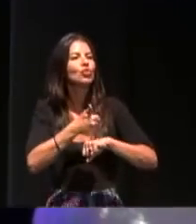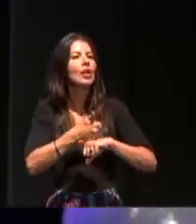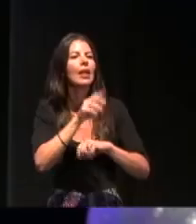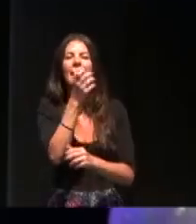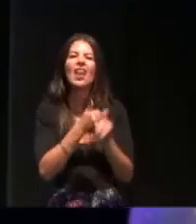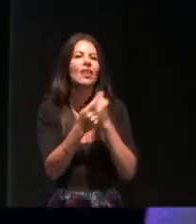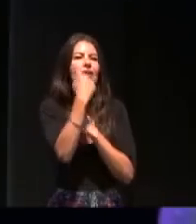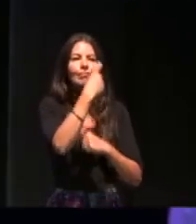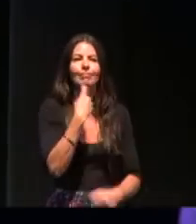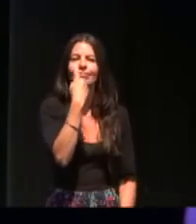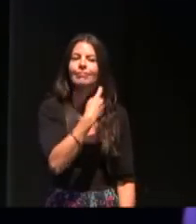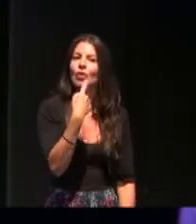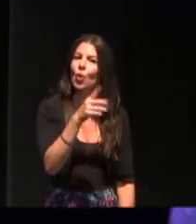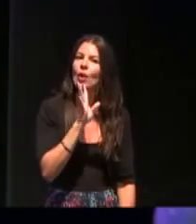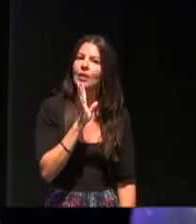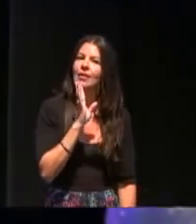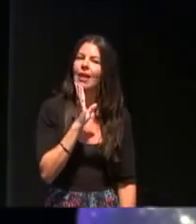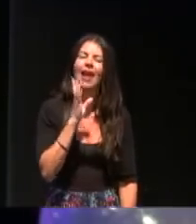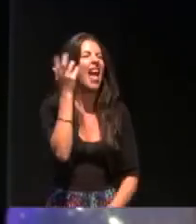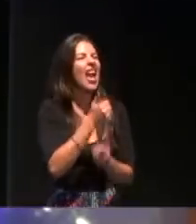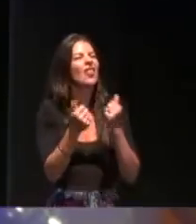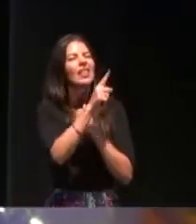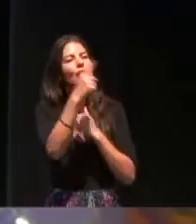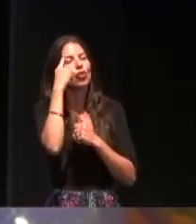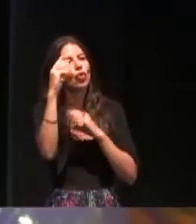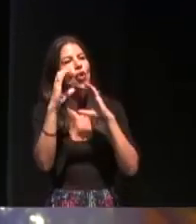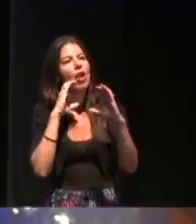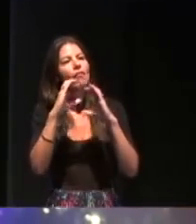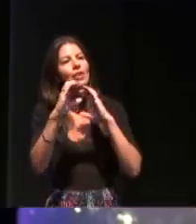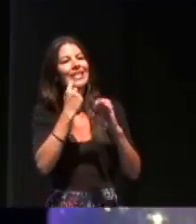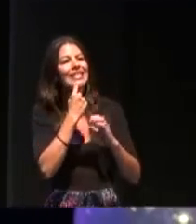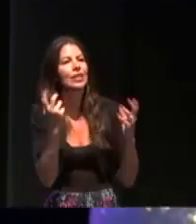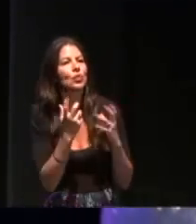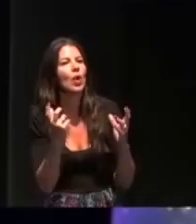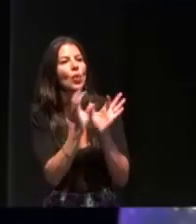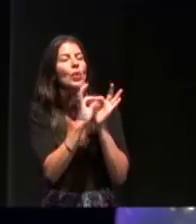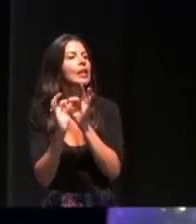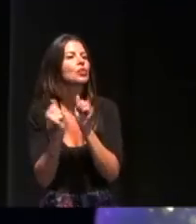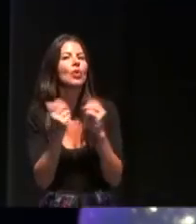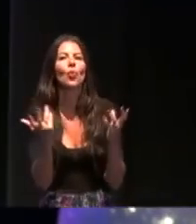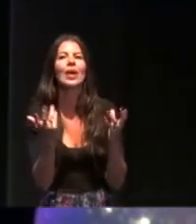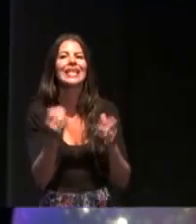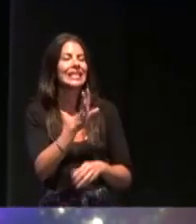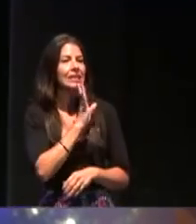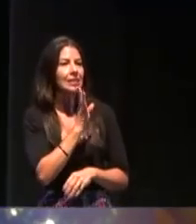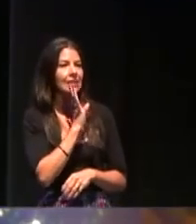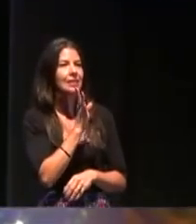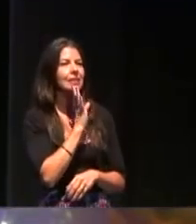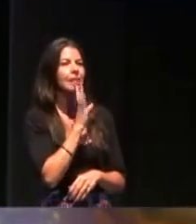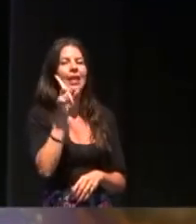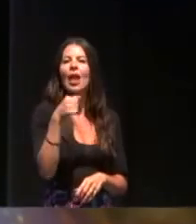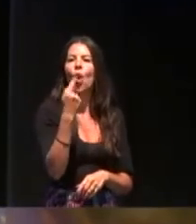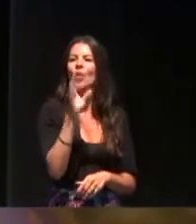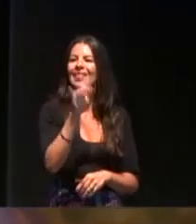comes out of your mouth. You frame your conversation around speaking